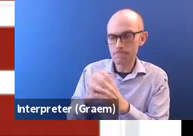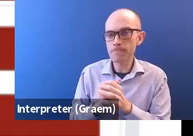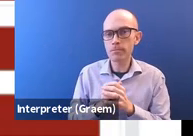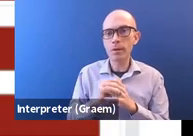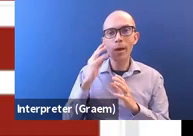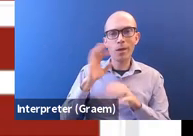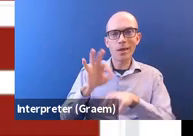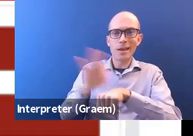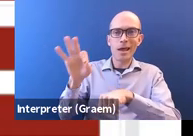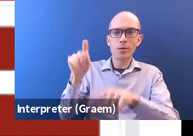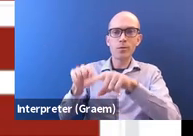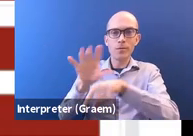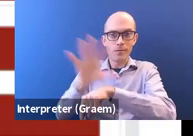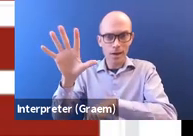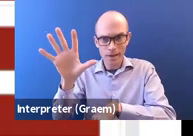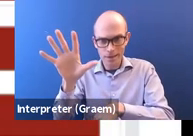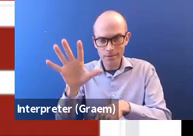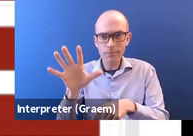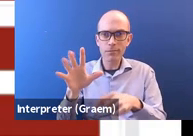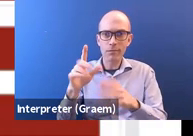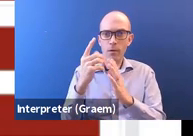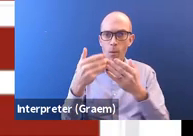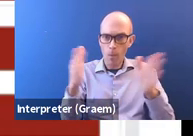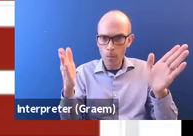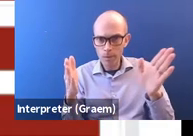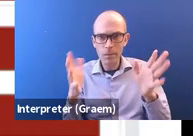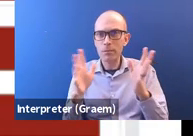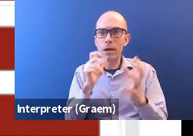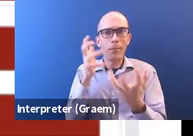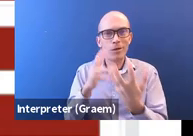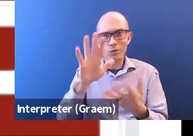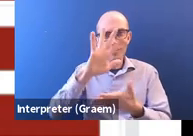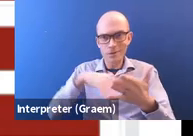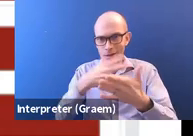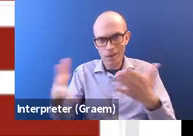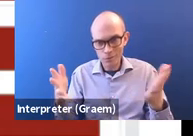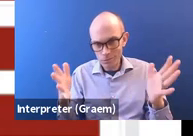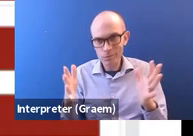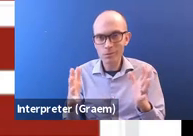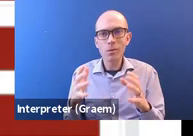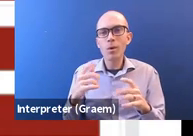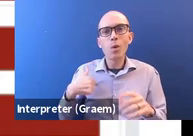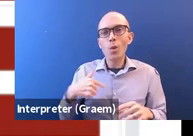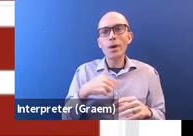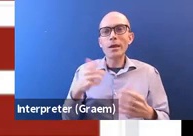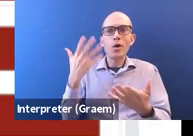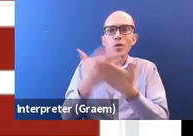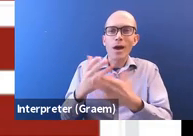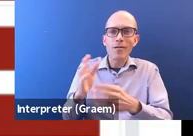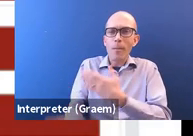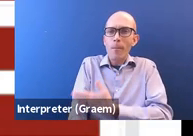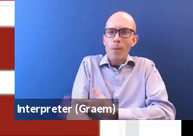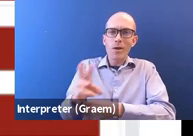9 to 5 sometimes doesn't suit everybody's work schedules and things, but we're here, you know, 6:37 in the morning till about 5:36 at